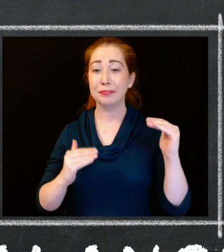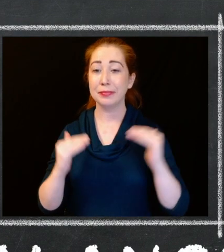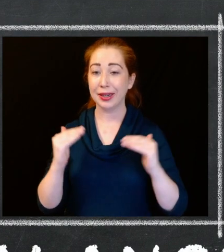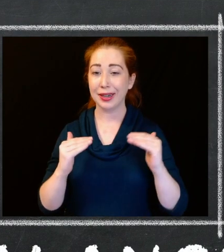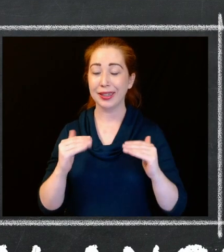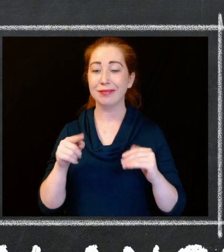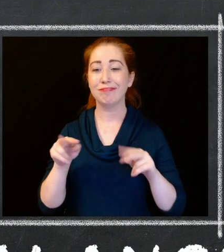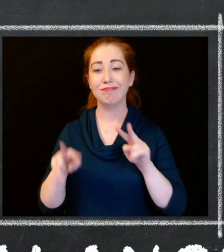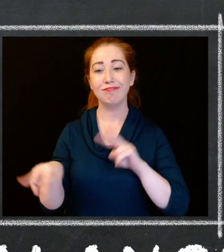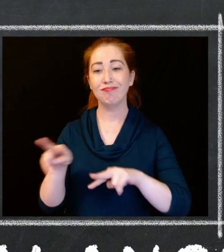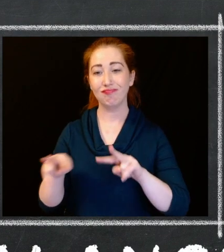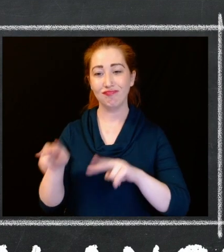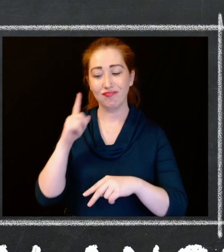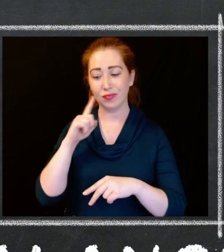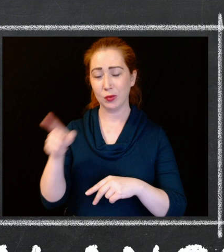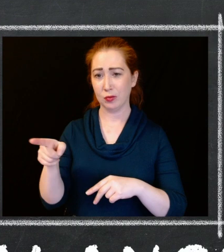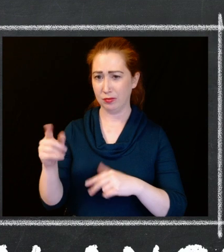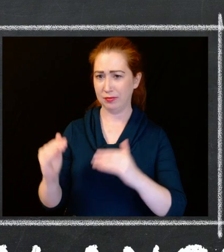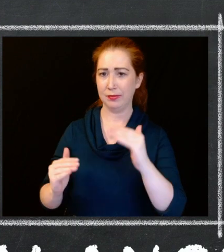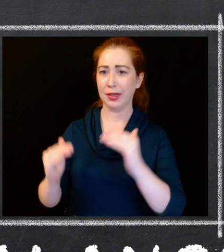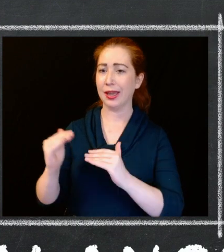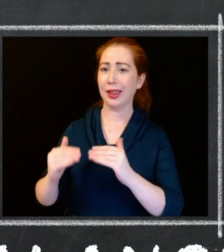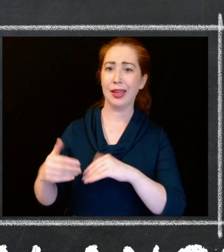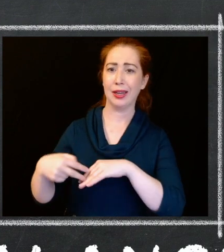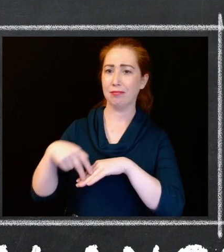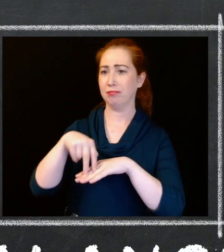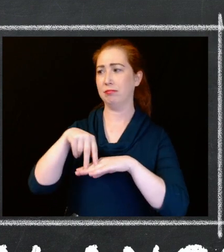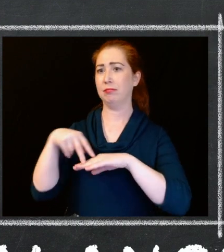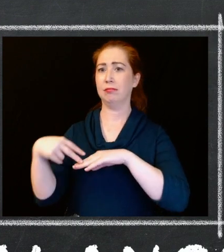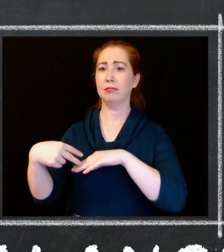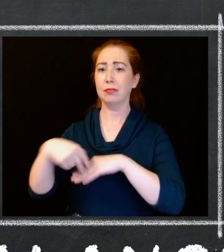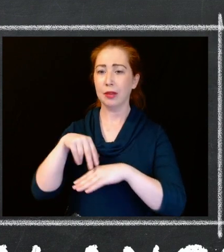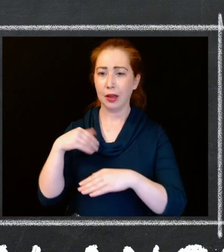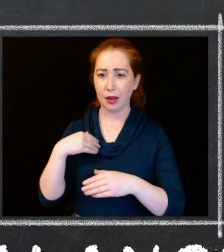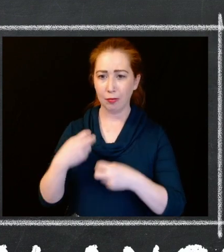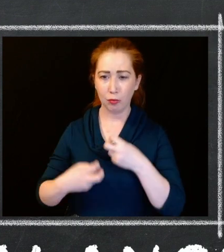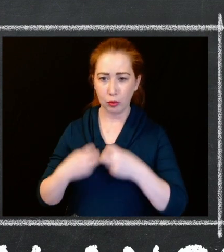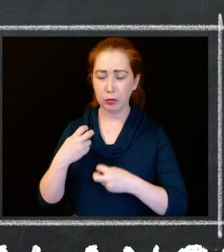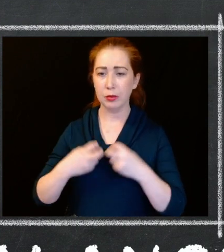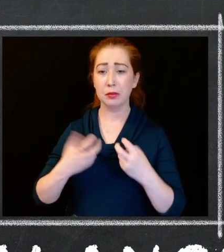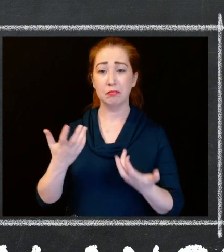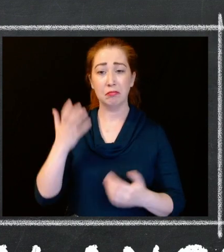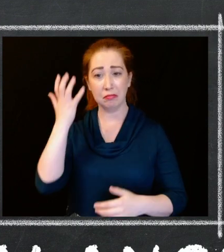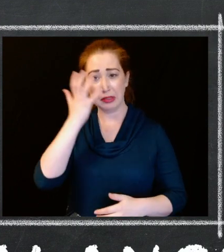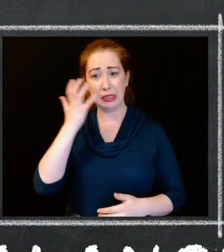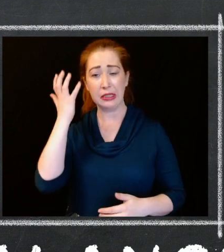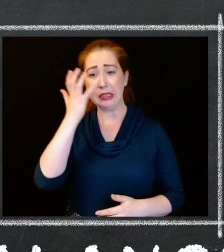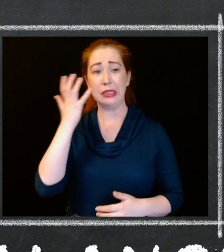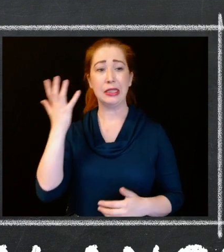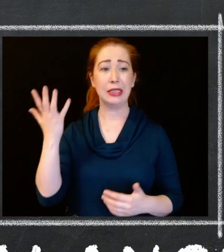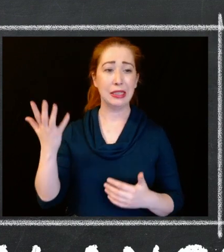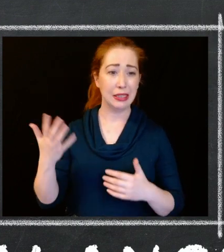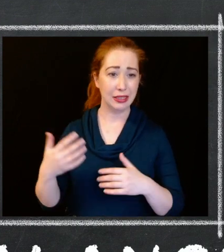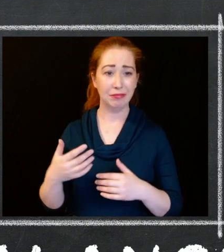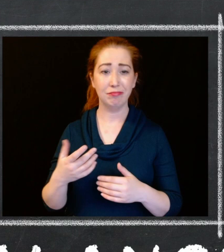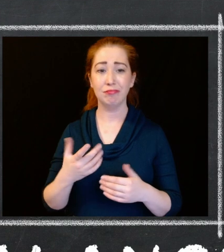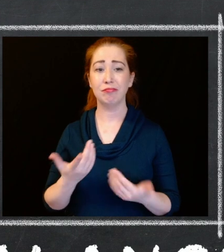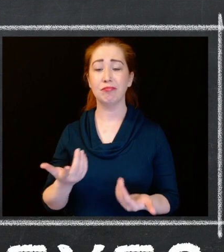B is for balance. Look for sudden changes in balance or coordination, or sudden